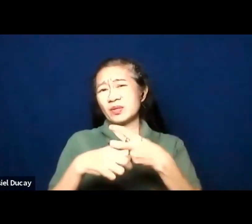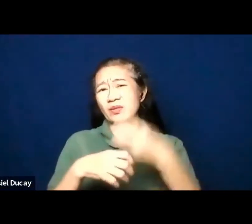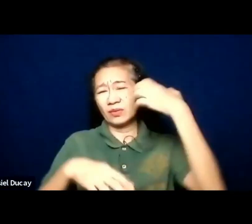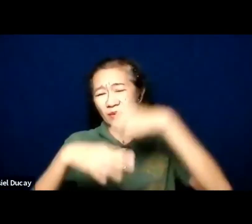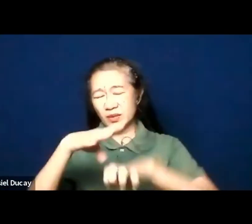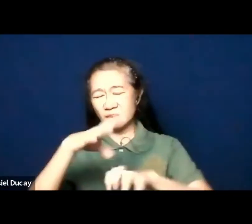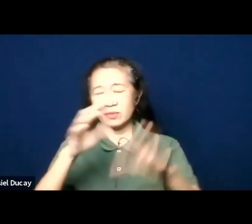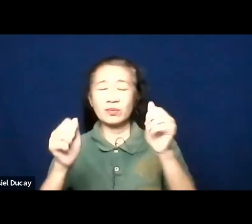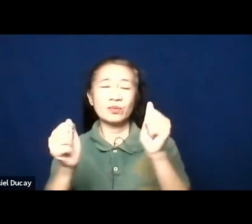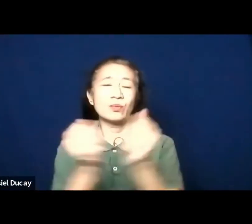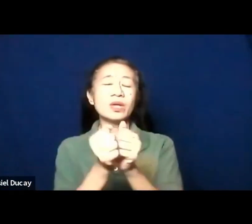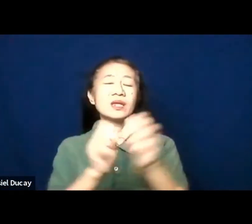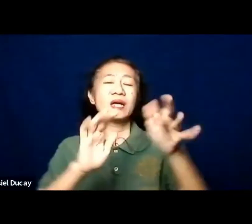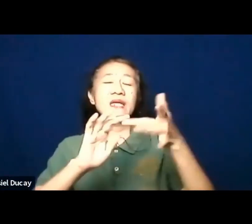internet.